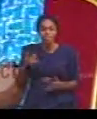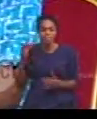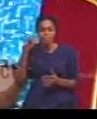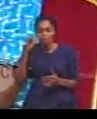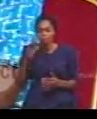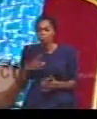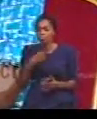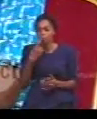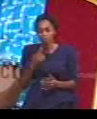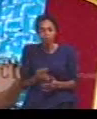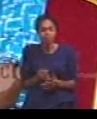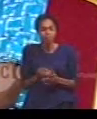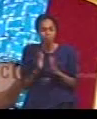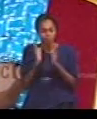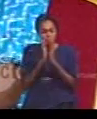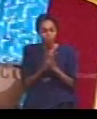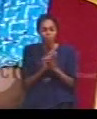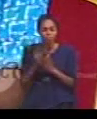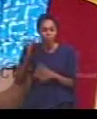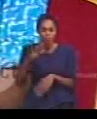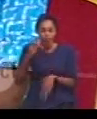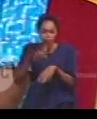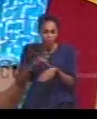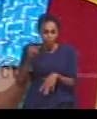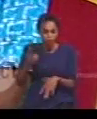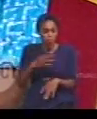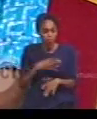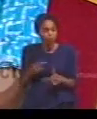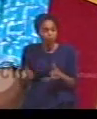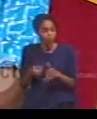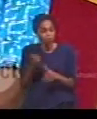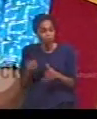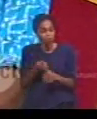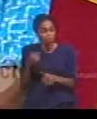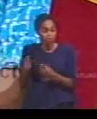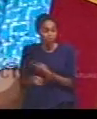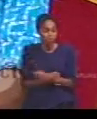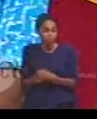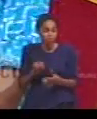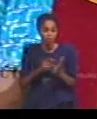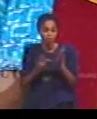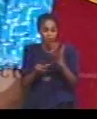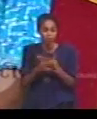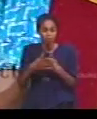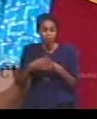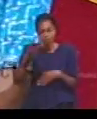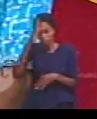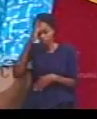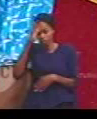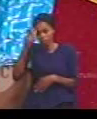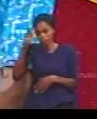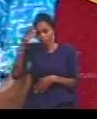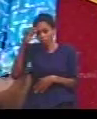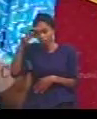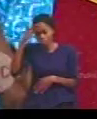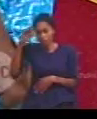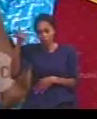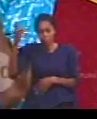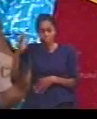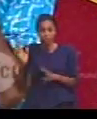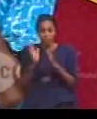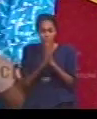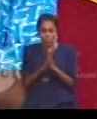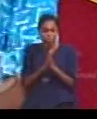you to share your testimony. I think the fourth day of that crusade, after the man of God prayed, she said